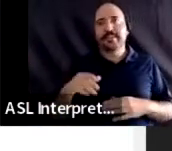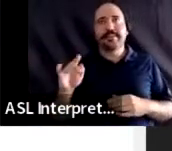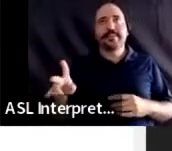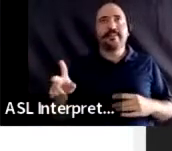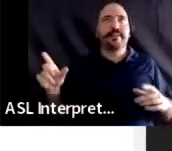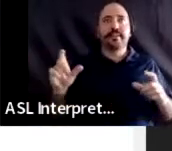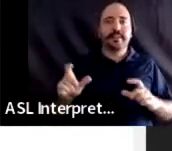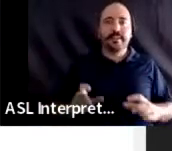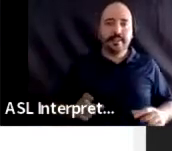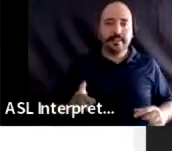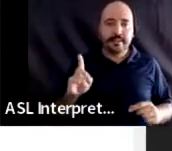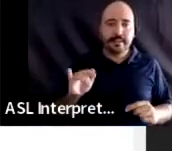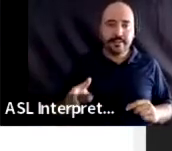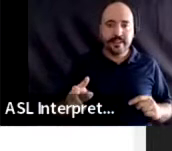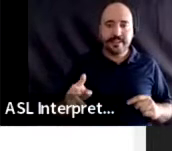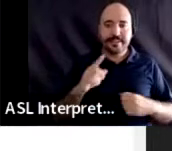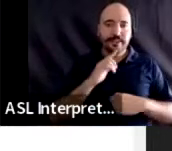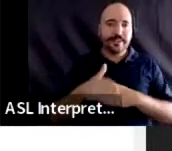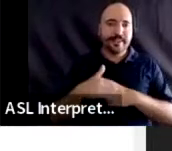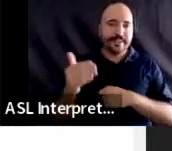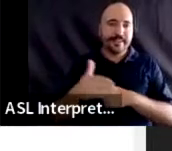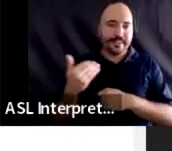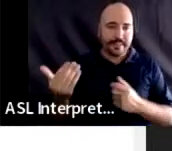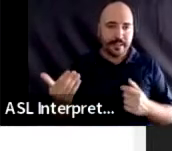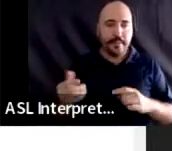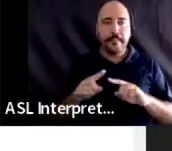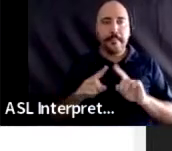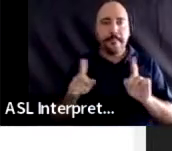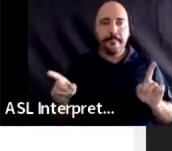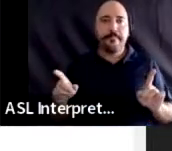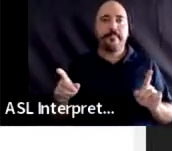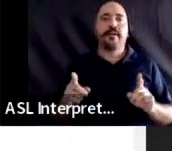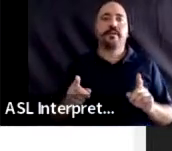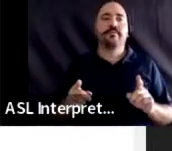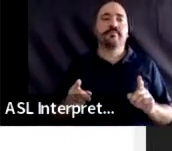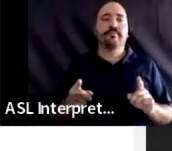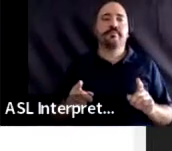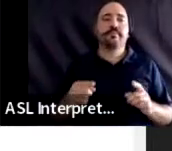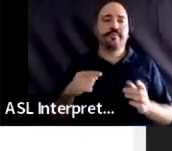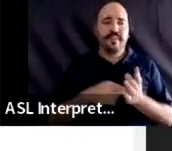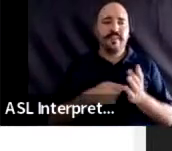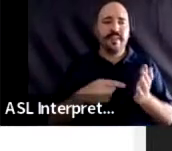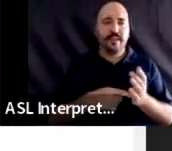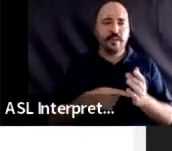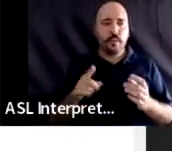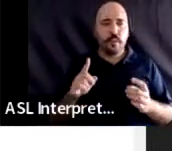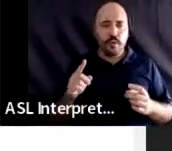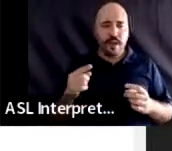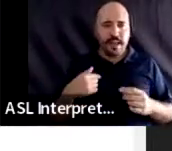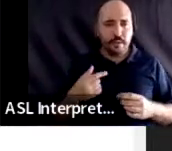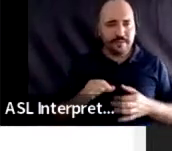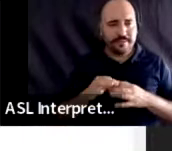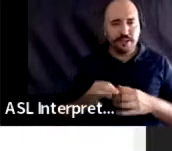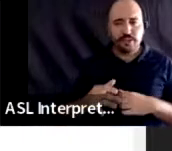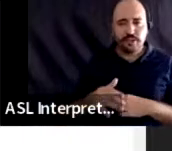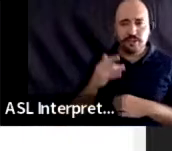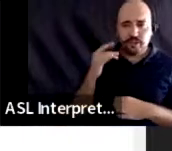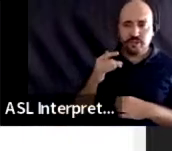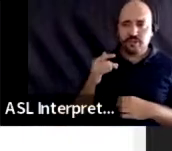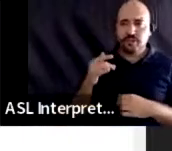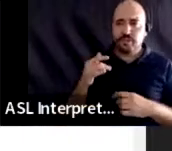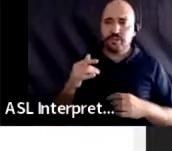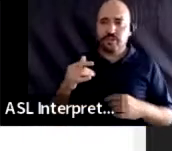you know, divs are easy. But this is kind of where I was going earlier when I said, you know,